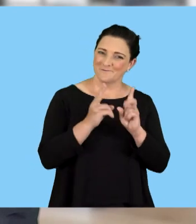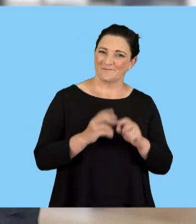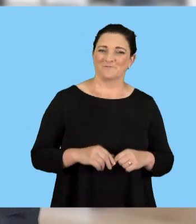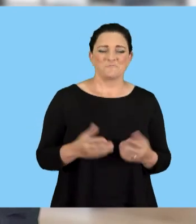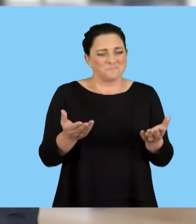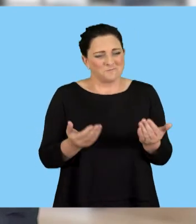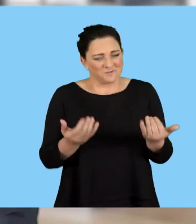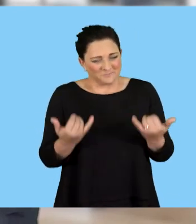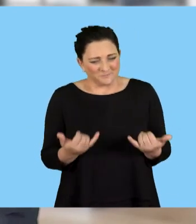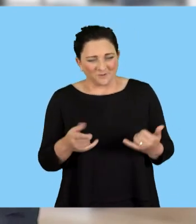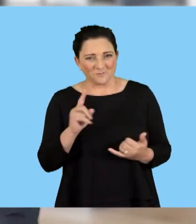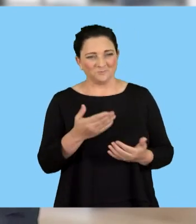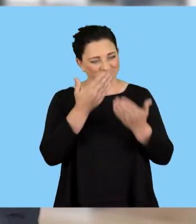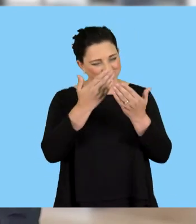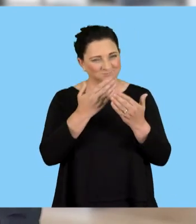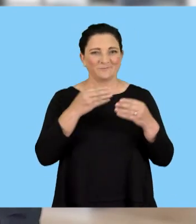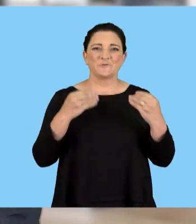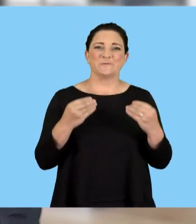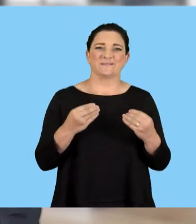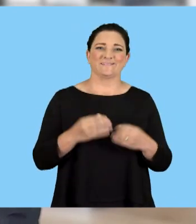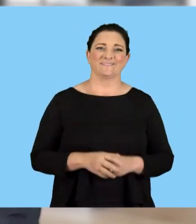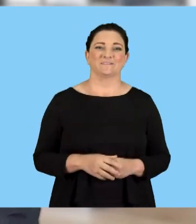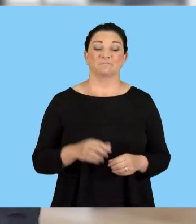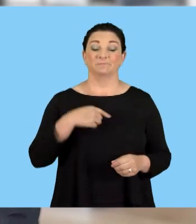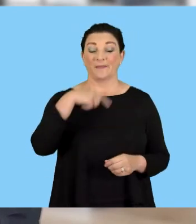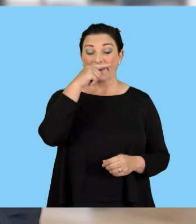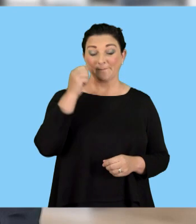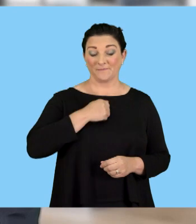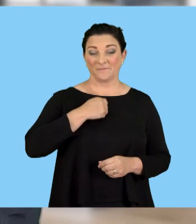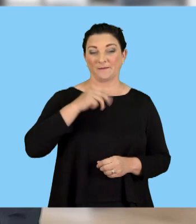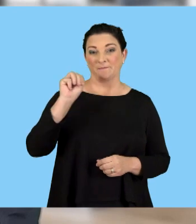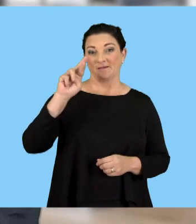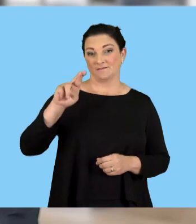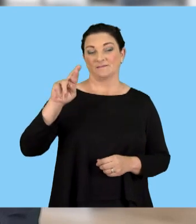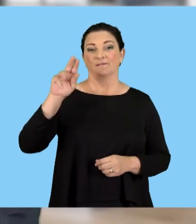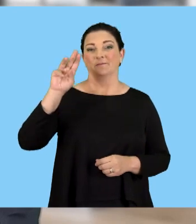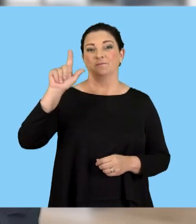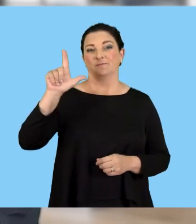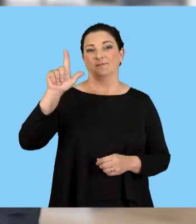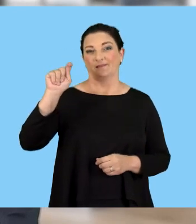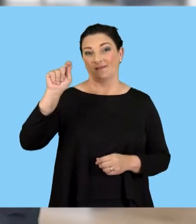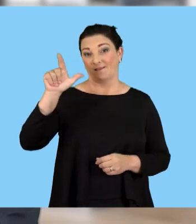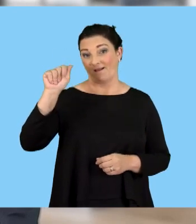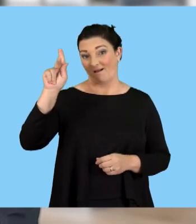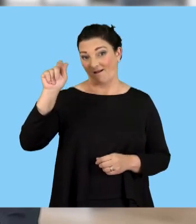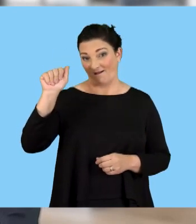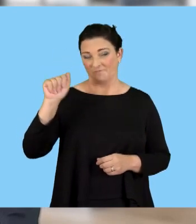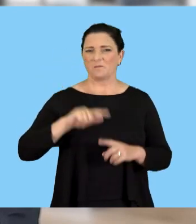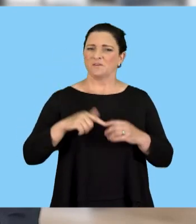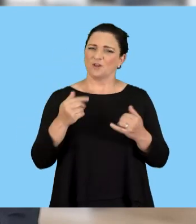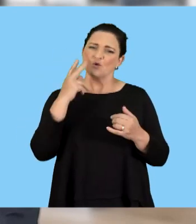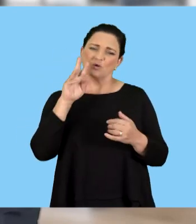Good day, grade 12 learners. Welcome to today's business studies lesson. My name is Tiri Sotlaka, and we'll be looking